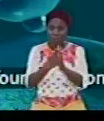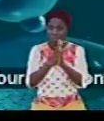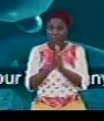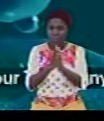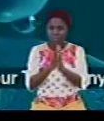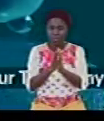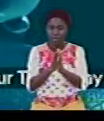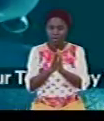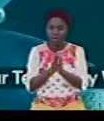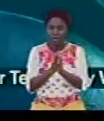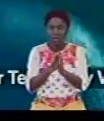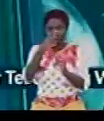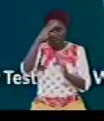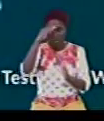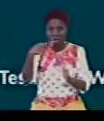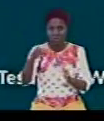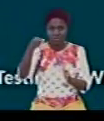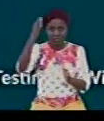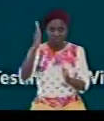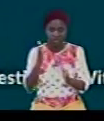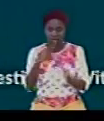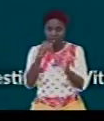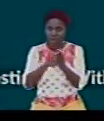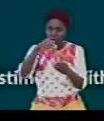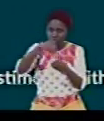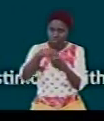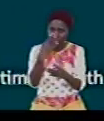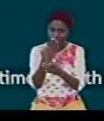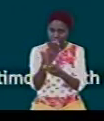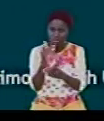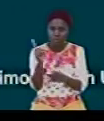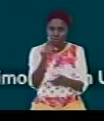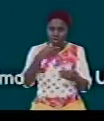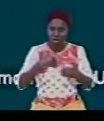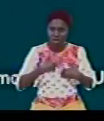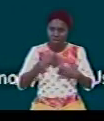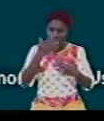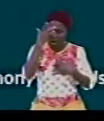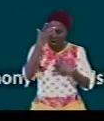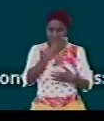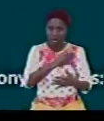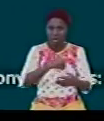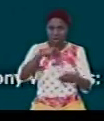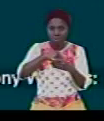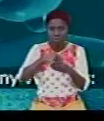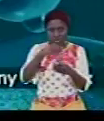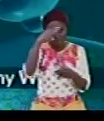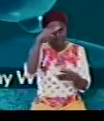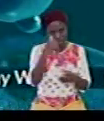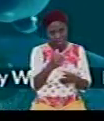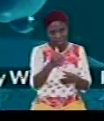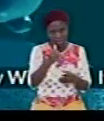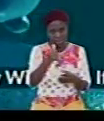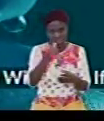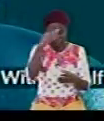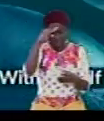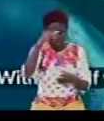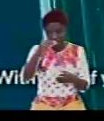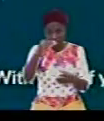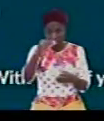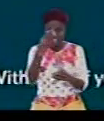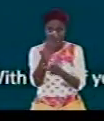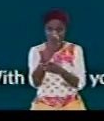God said, lay your hand where you have the problem, and he laid his hand on himself. And while the prayer was on, according to him, he said,